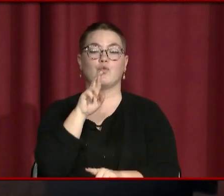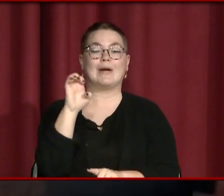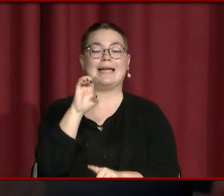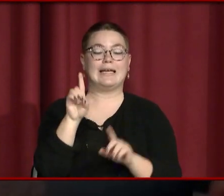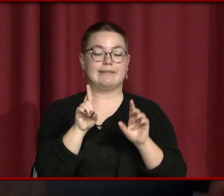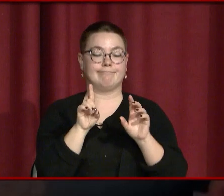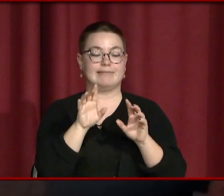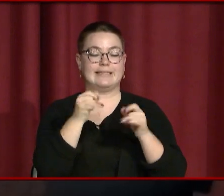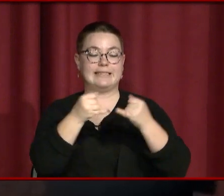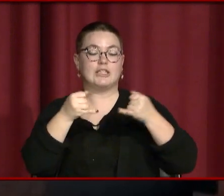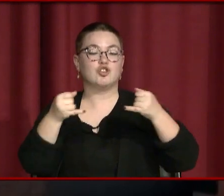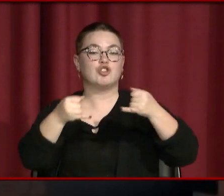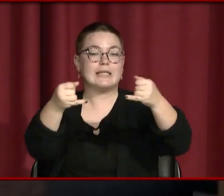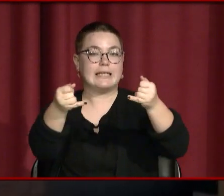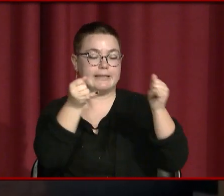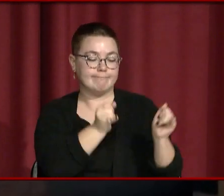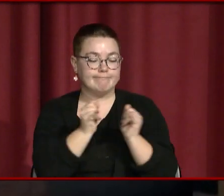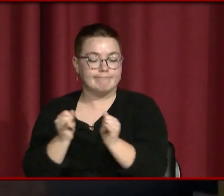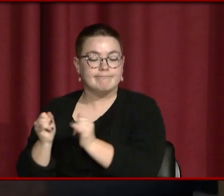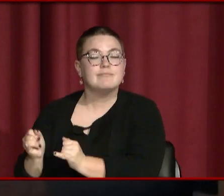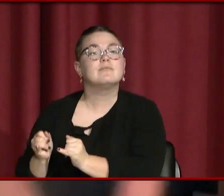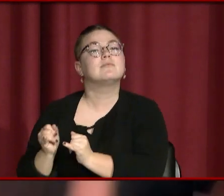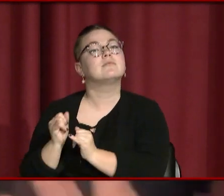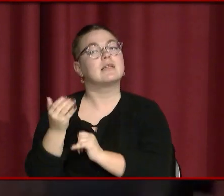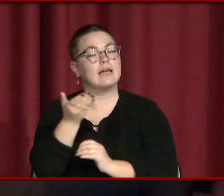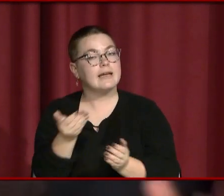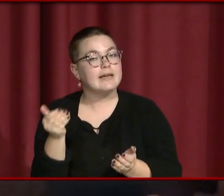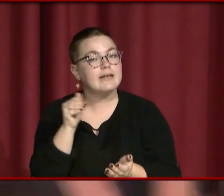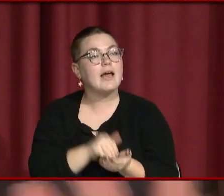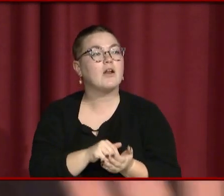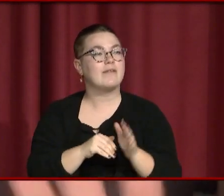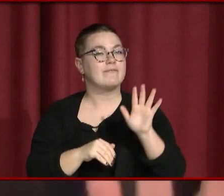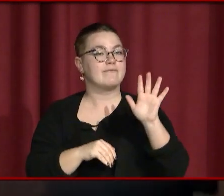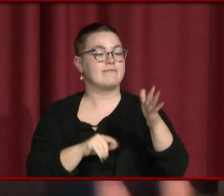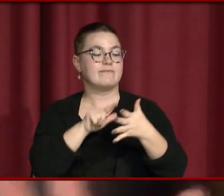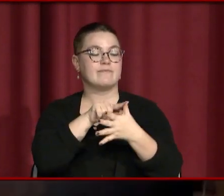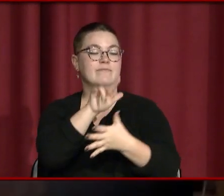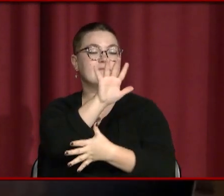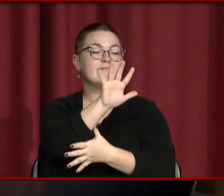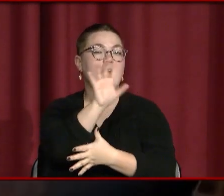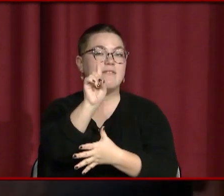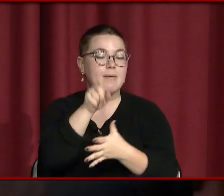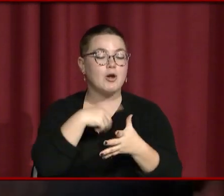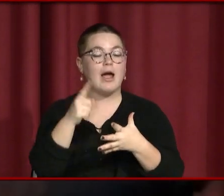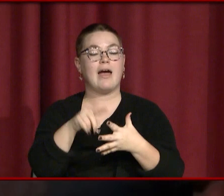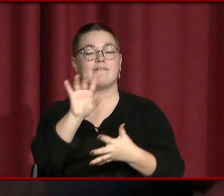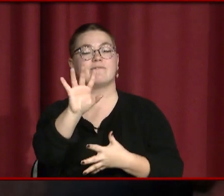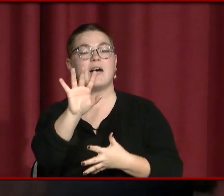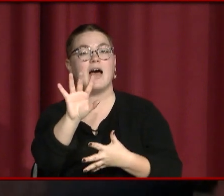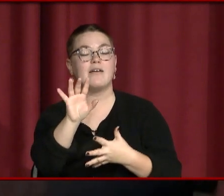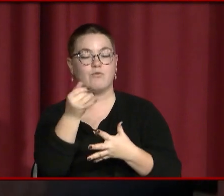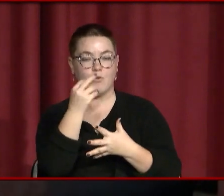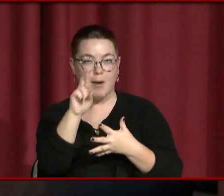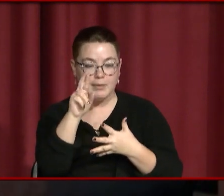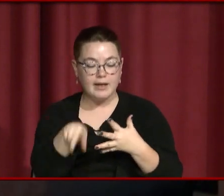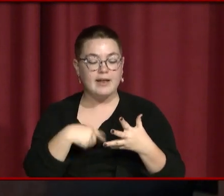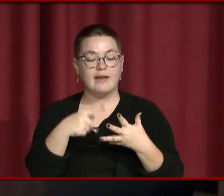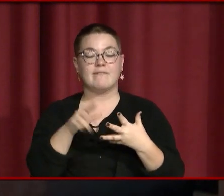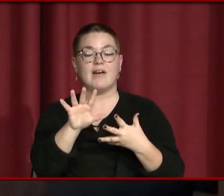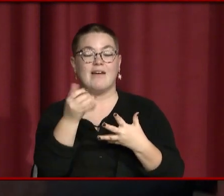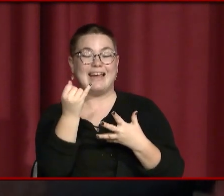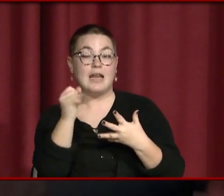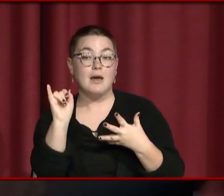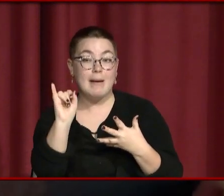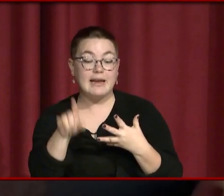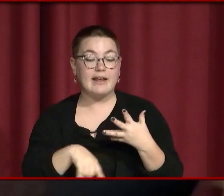be 5 Republican, 5 Democrat, and 5 independent, unaffiliated, or third-party folks. And